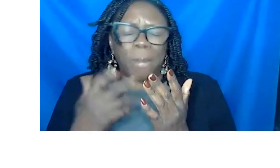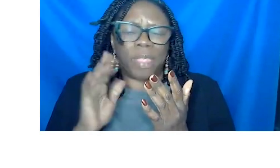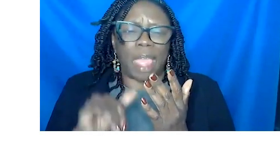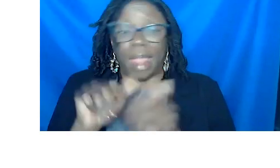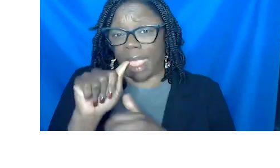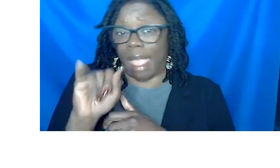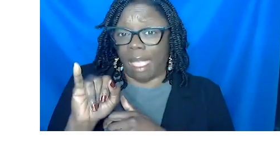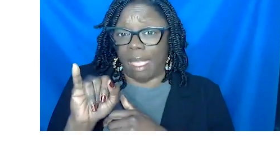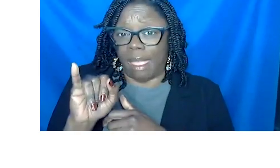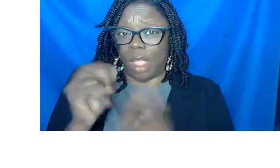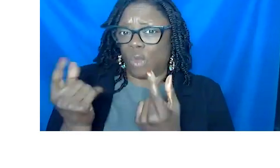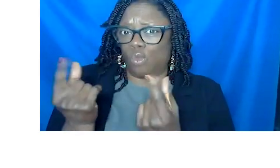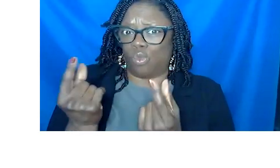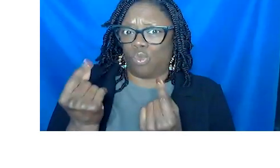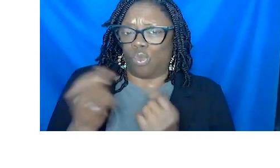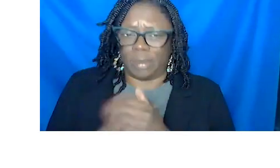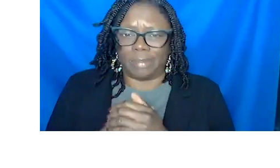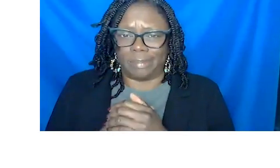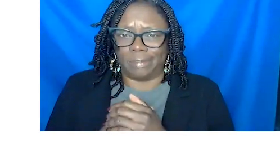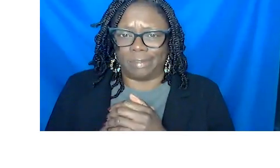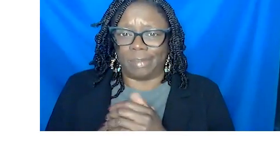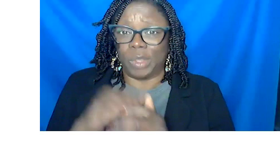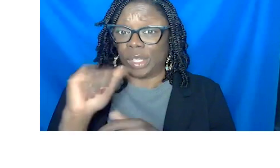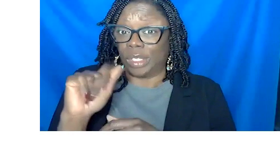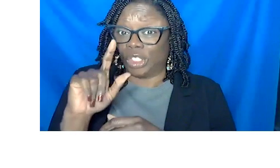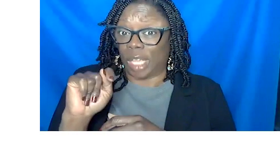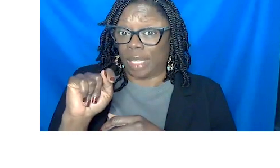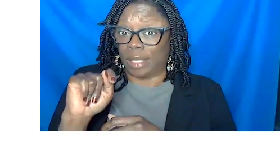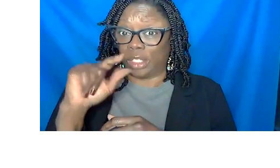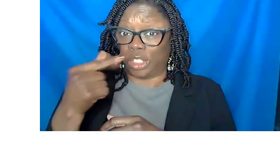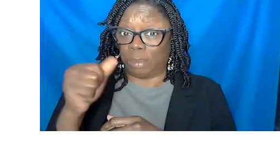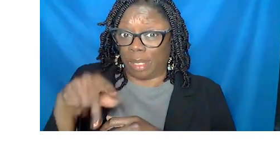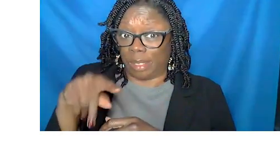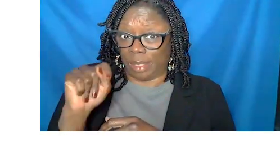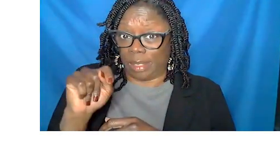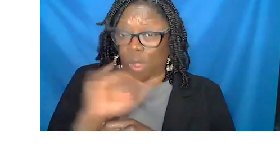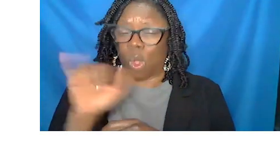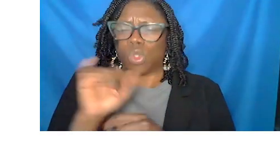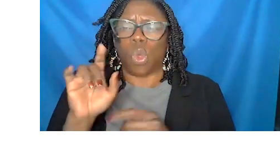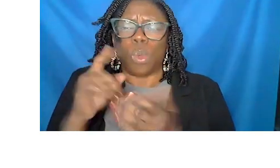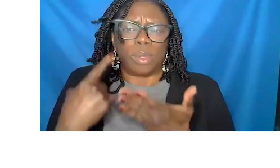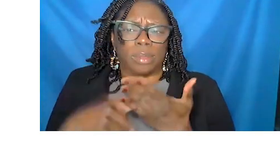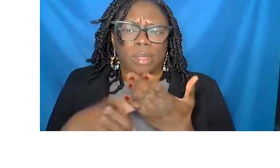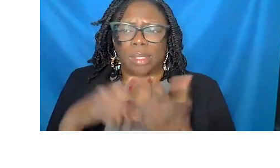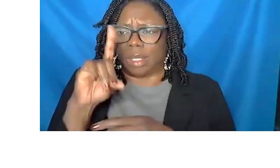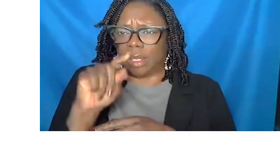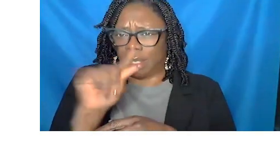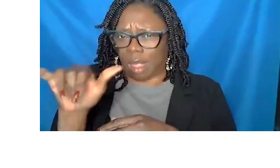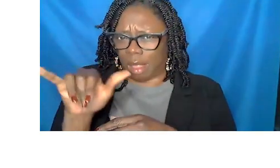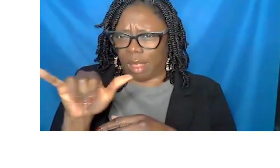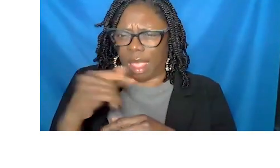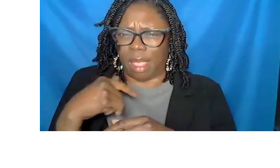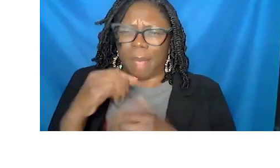these AI platforms can do, ChatGPT, and then we'll also look at another one called Dolly, which is an image generating